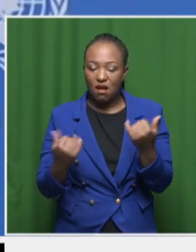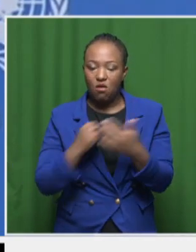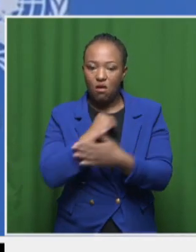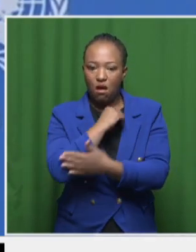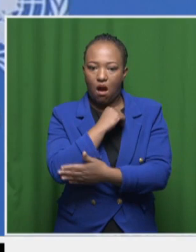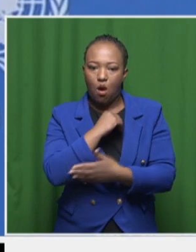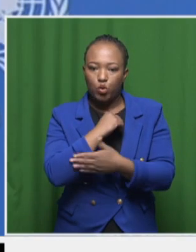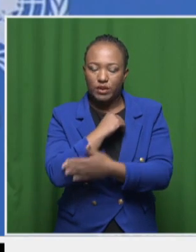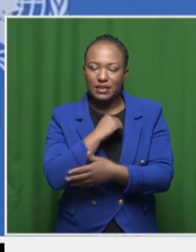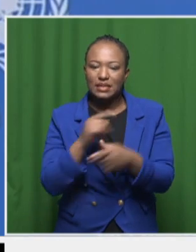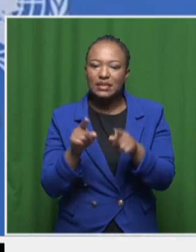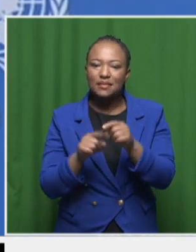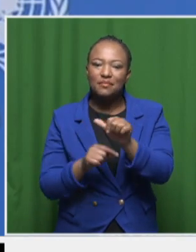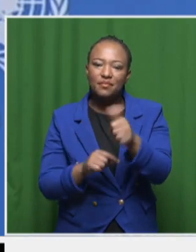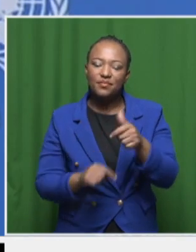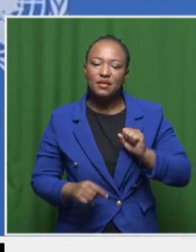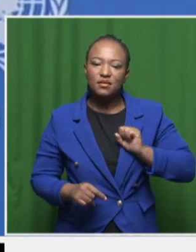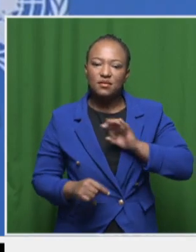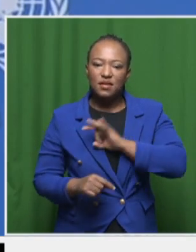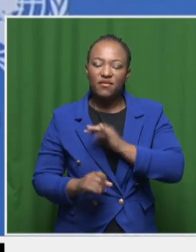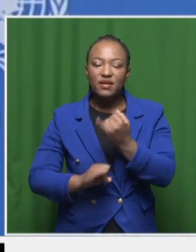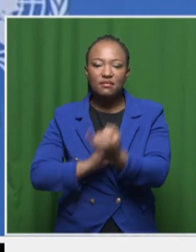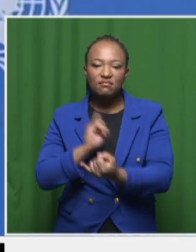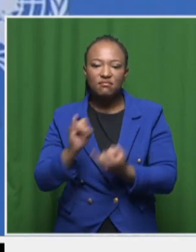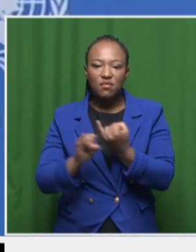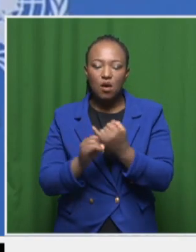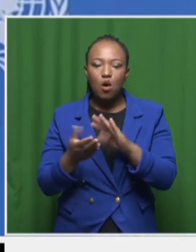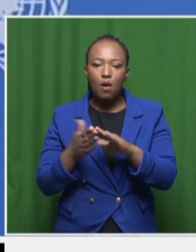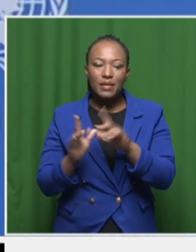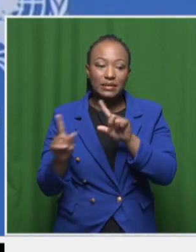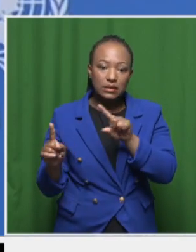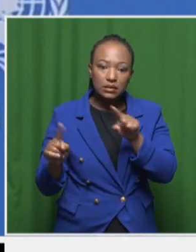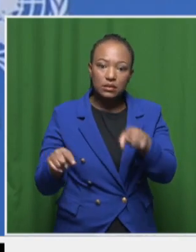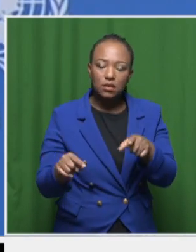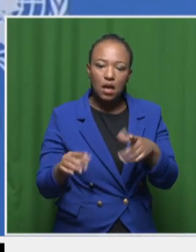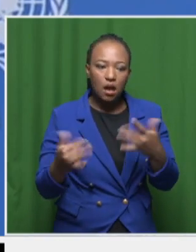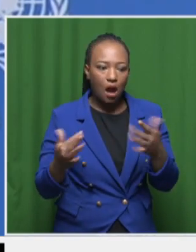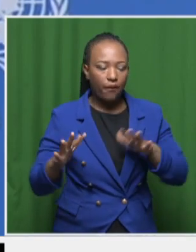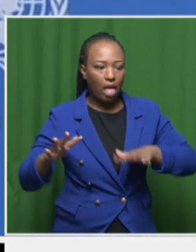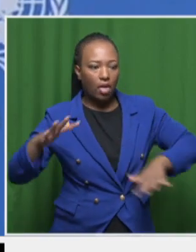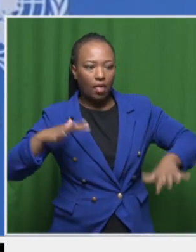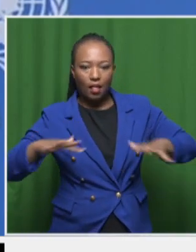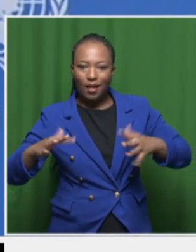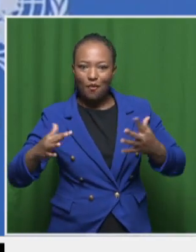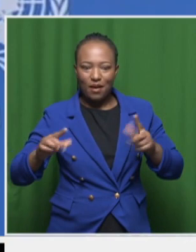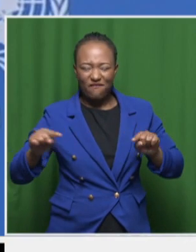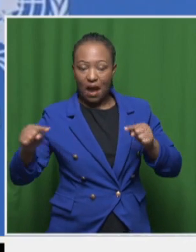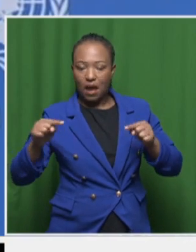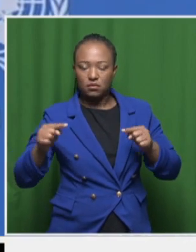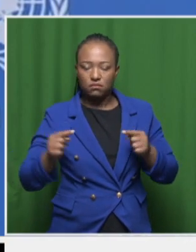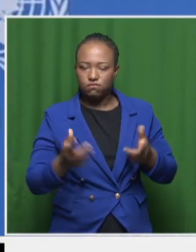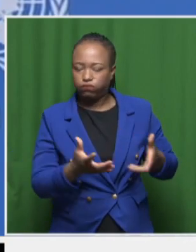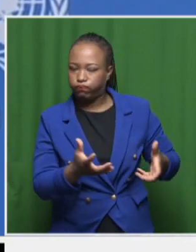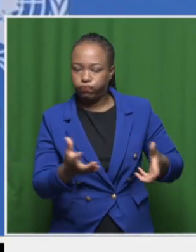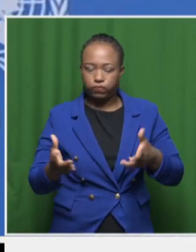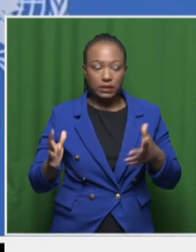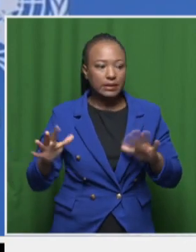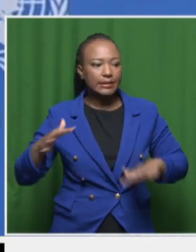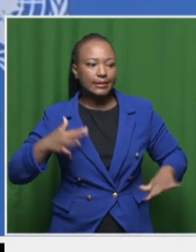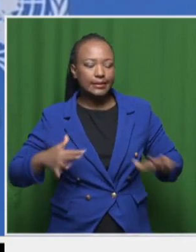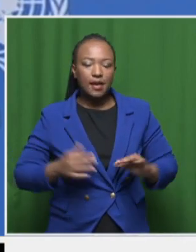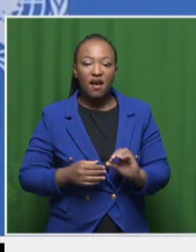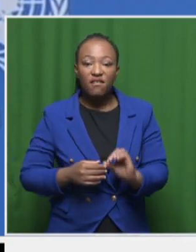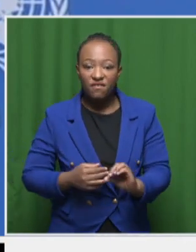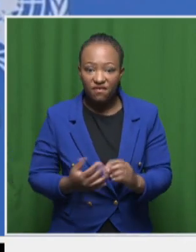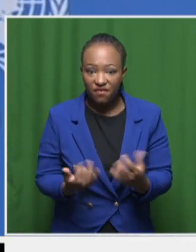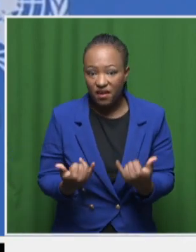as our staff and other members of the international community who are caught in the crossfire. We reiterate to the parties to the